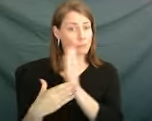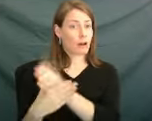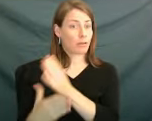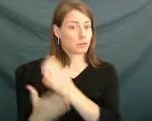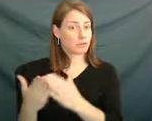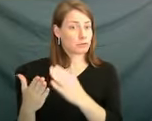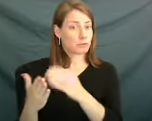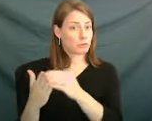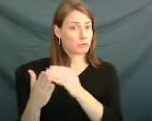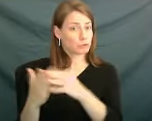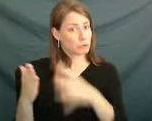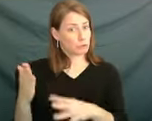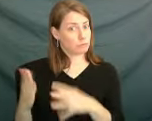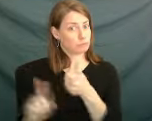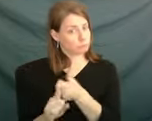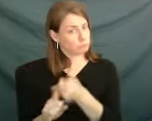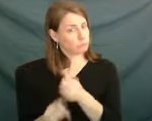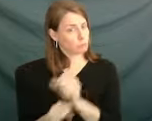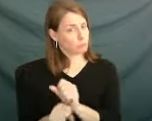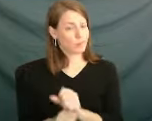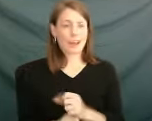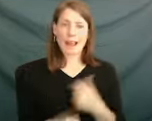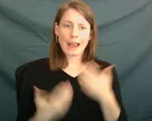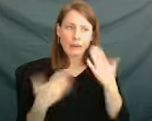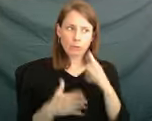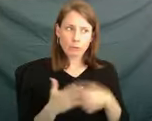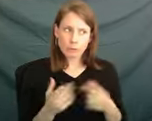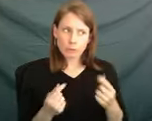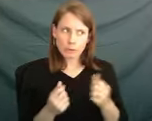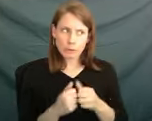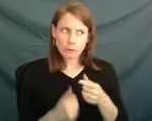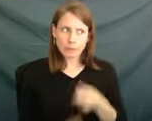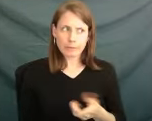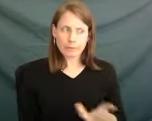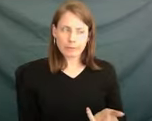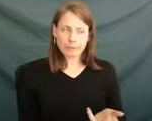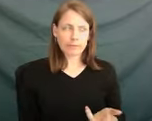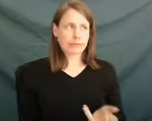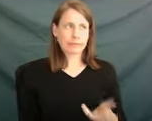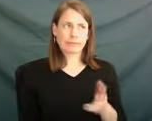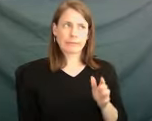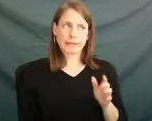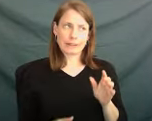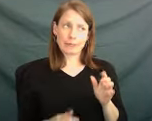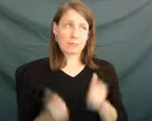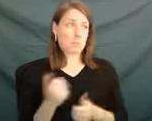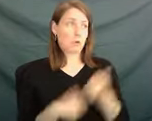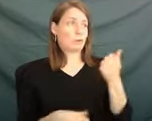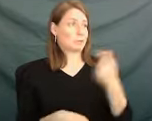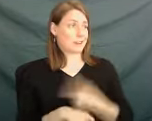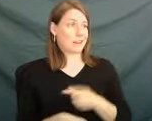of doesn't do anything for about 3/4 of the lesson, and he kind of does a little bit at the end.